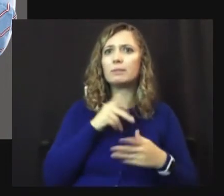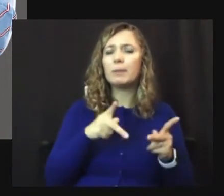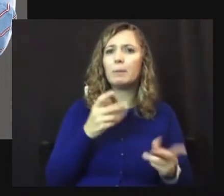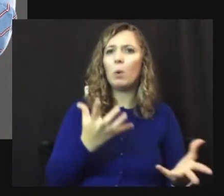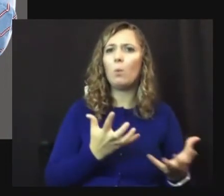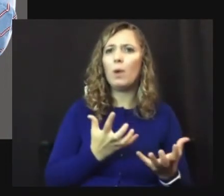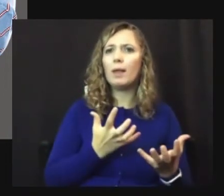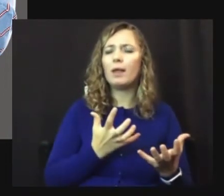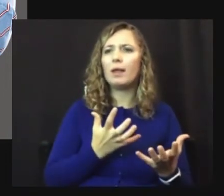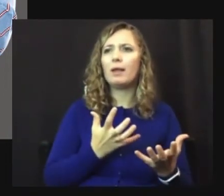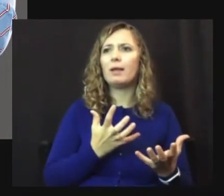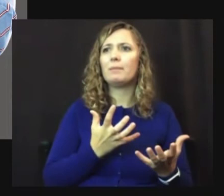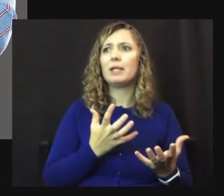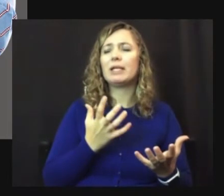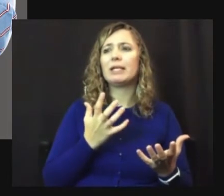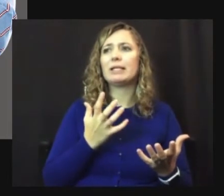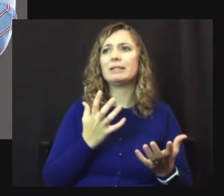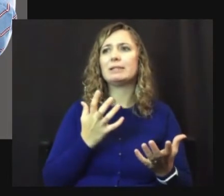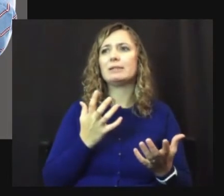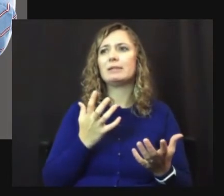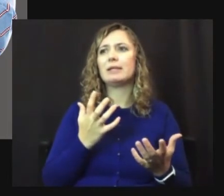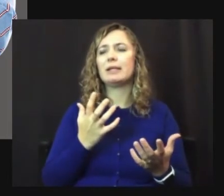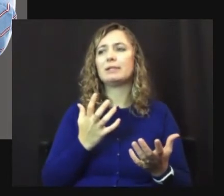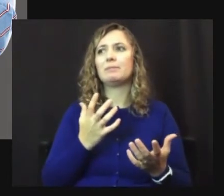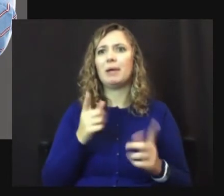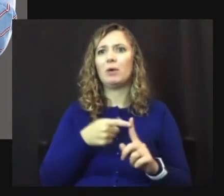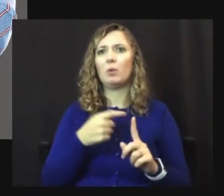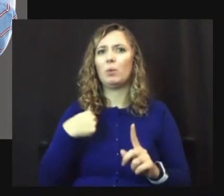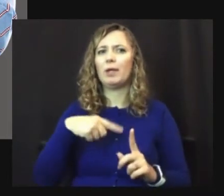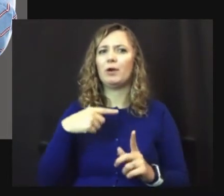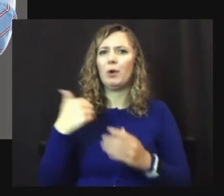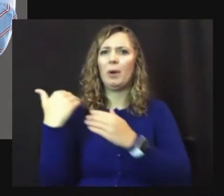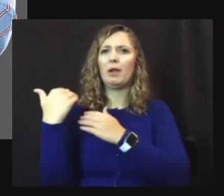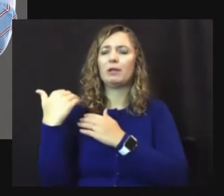the burden and whether we can manage not to be